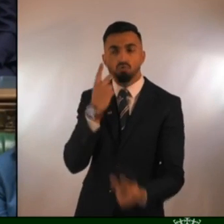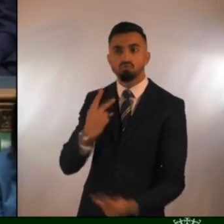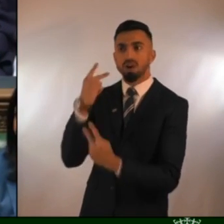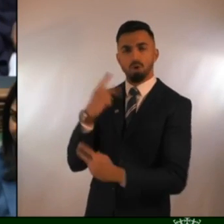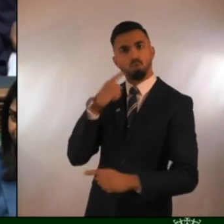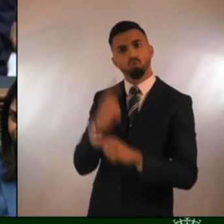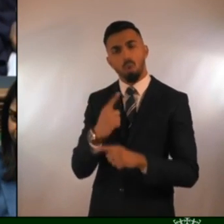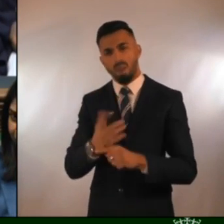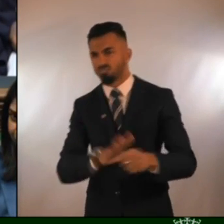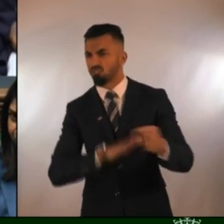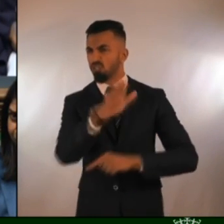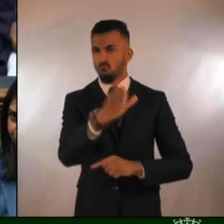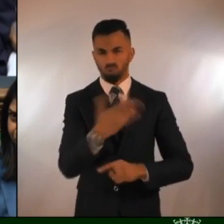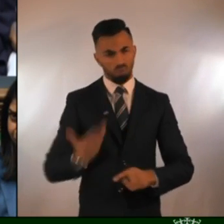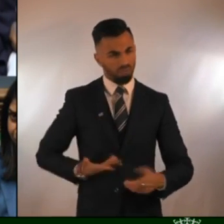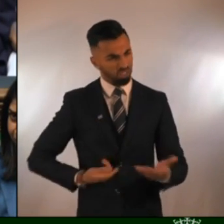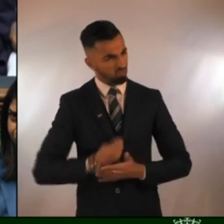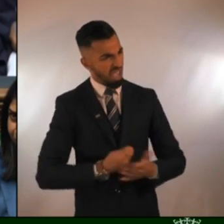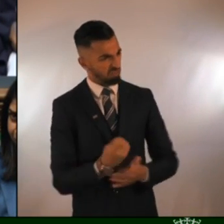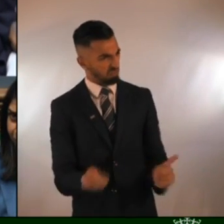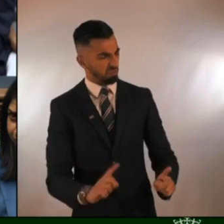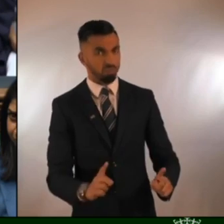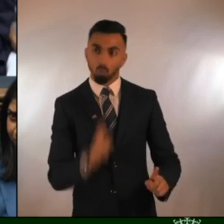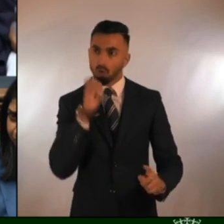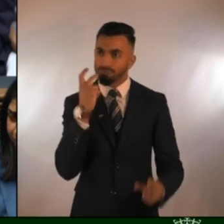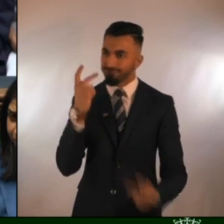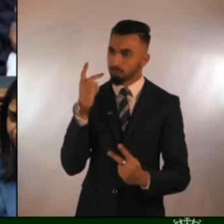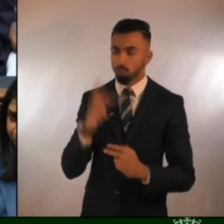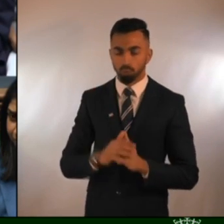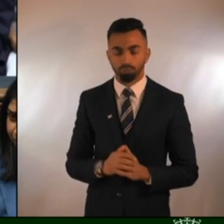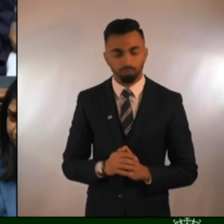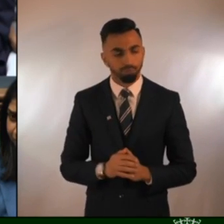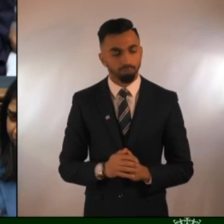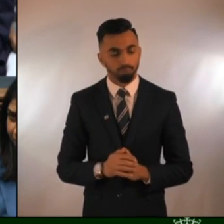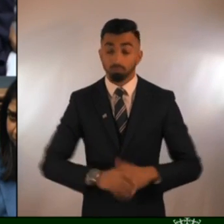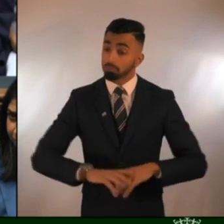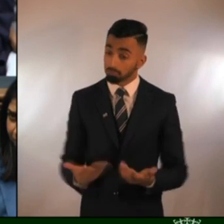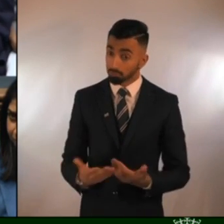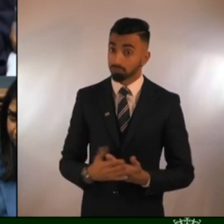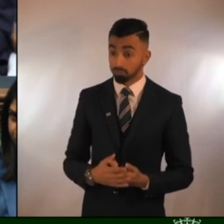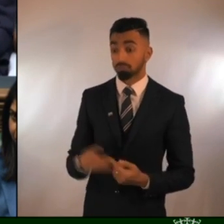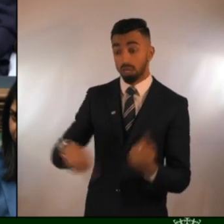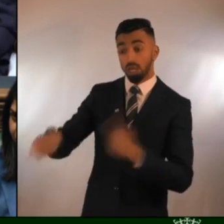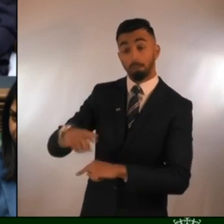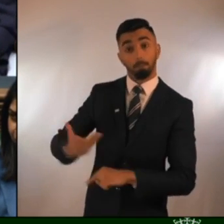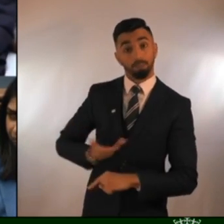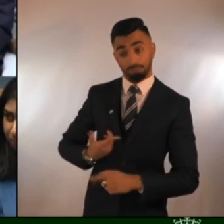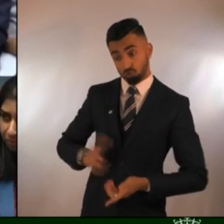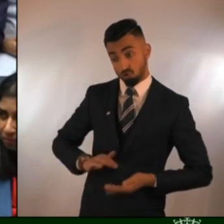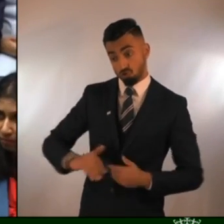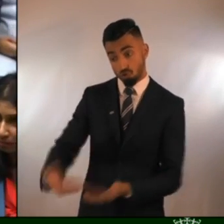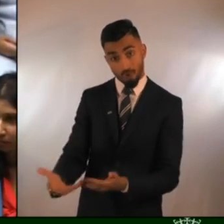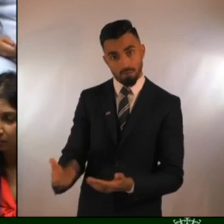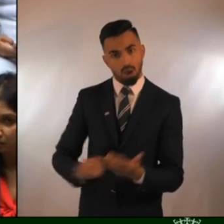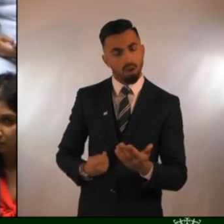the temporary extension of the retail discount to the leisure and hospitality sectors, many of our smallest businesses already pay